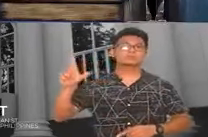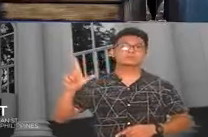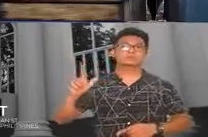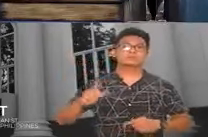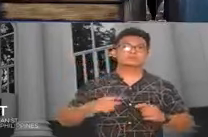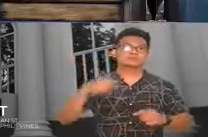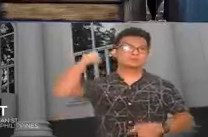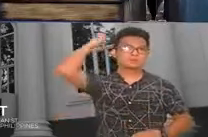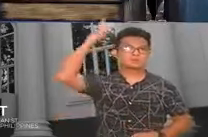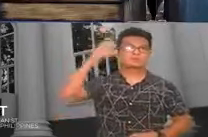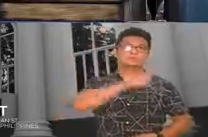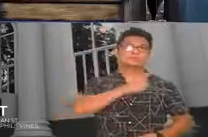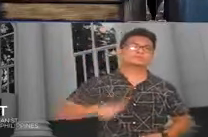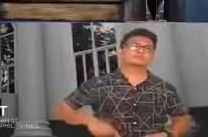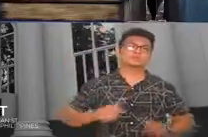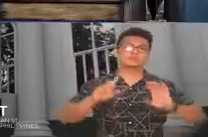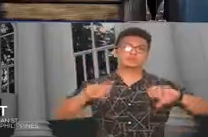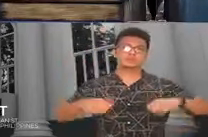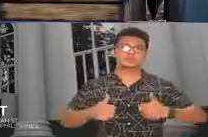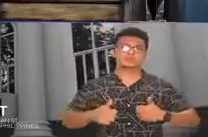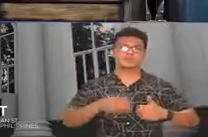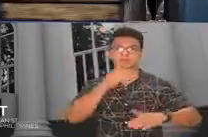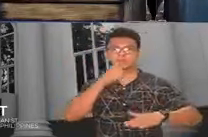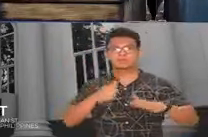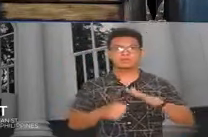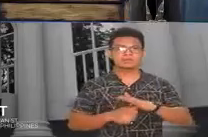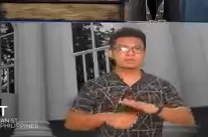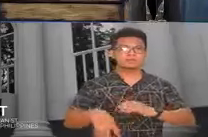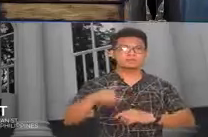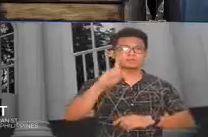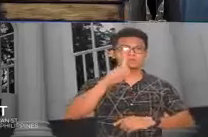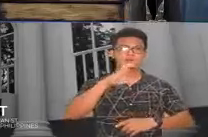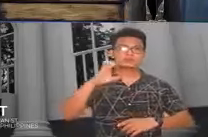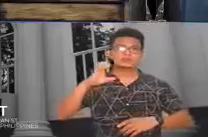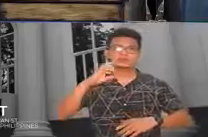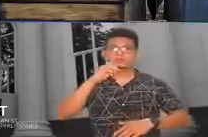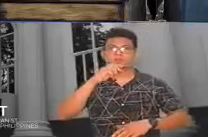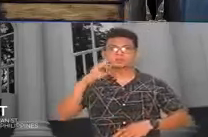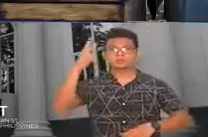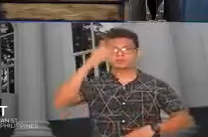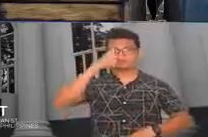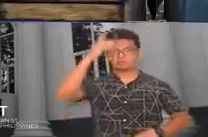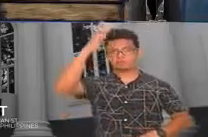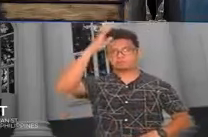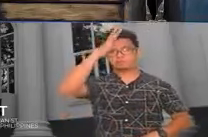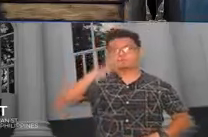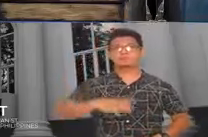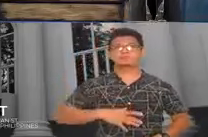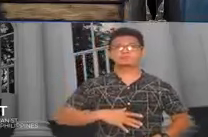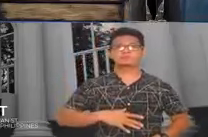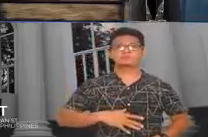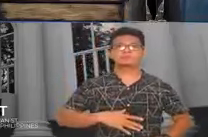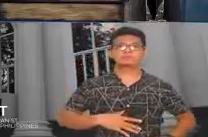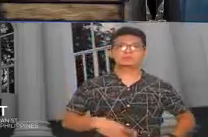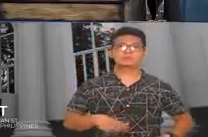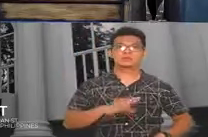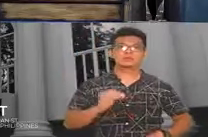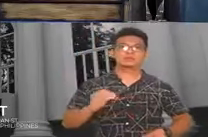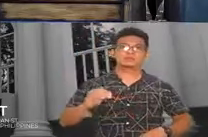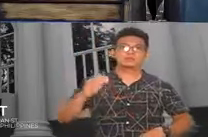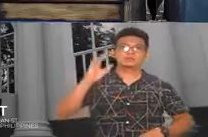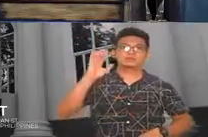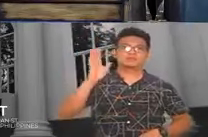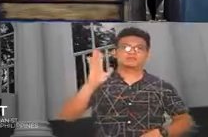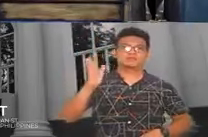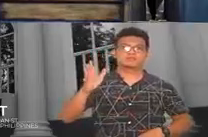Lord? How I hid 100 men of the Lord, the Lord's prophets, by 50 in a cave, and